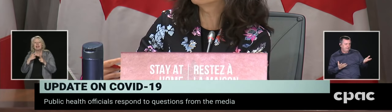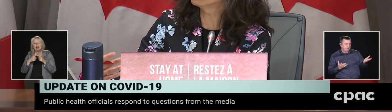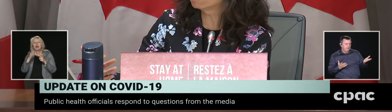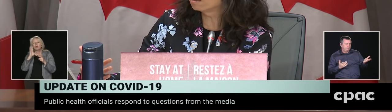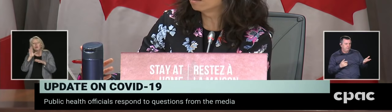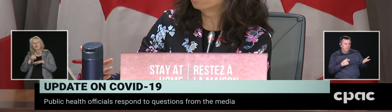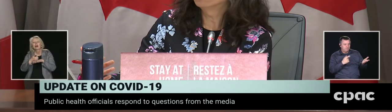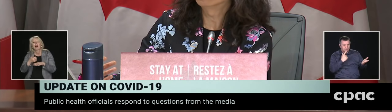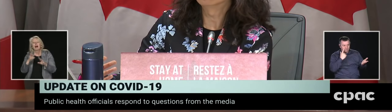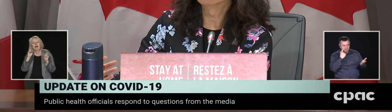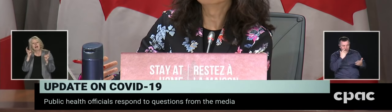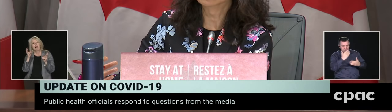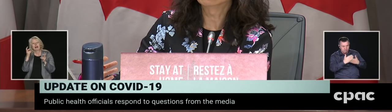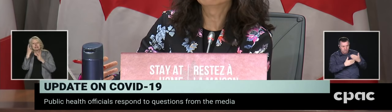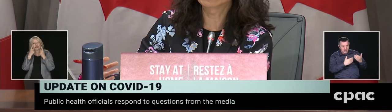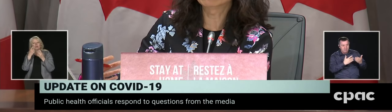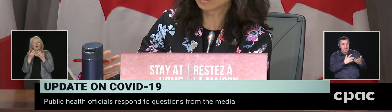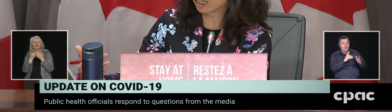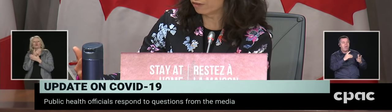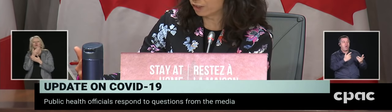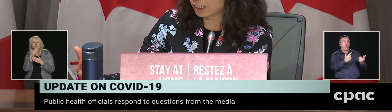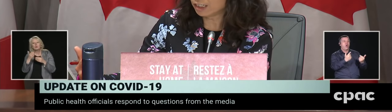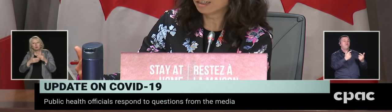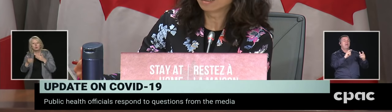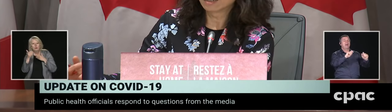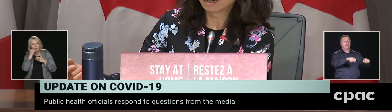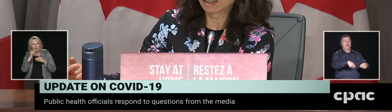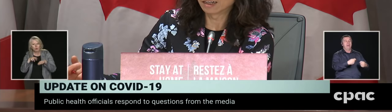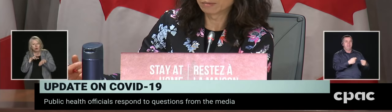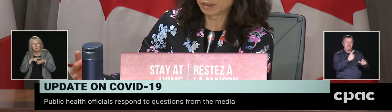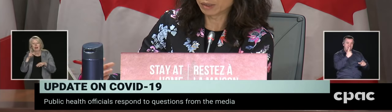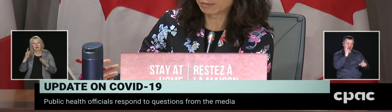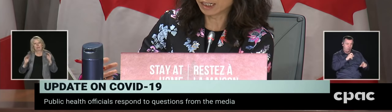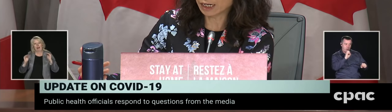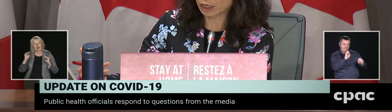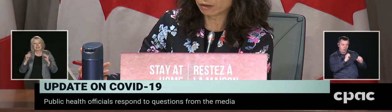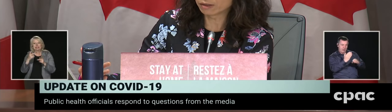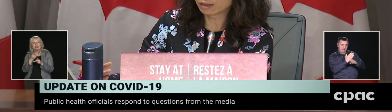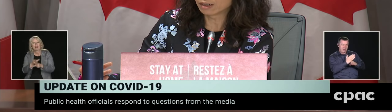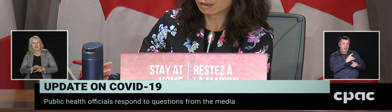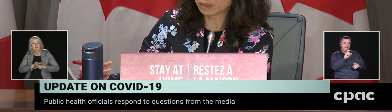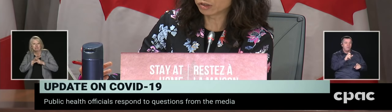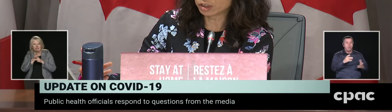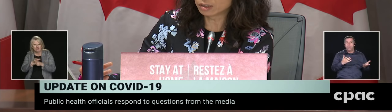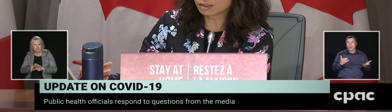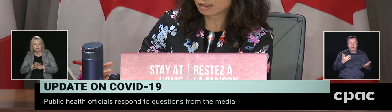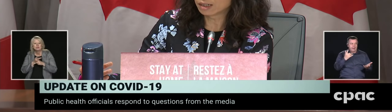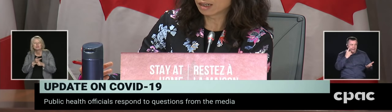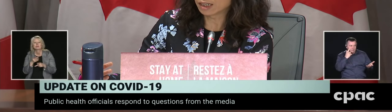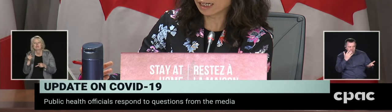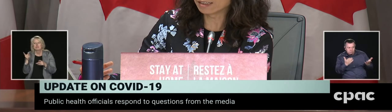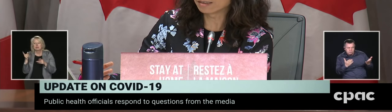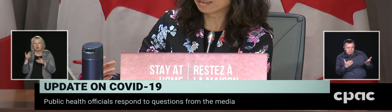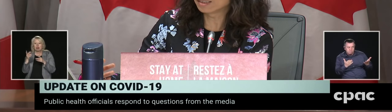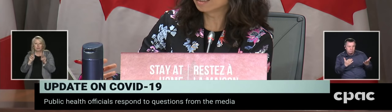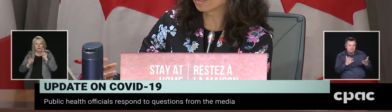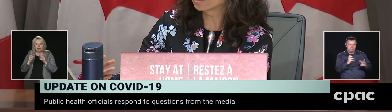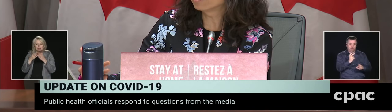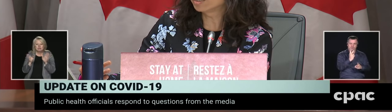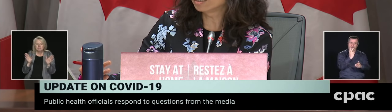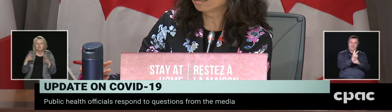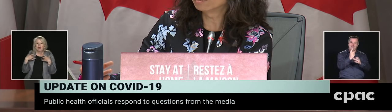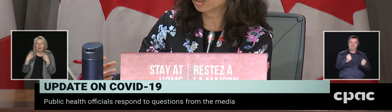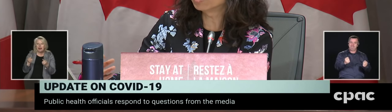to balance very carefully the public health measures against